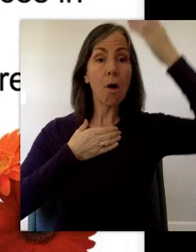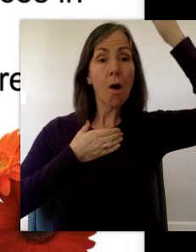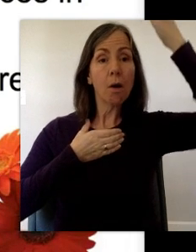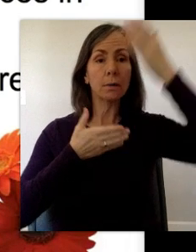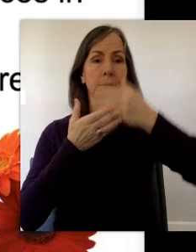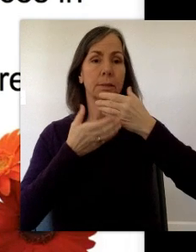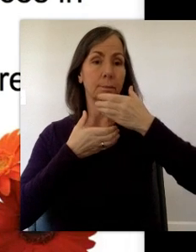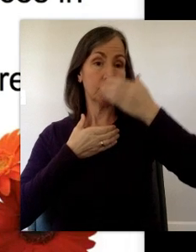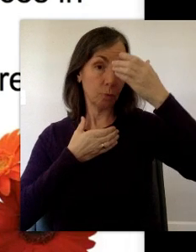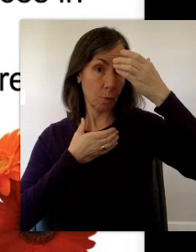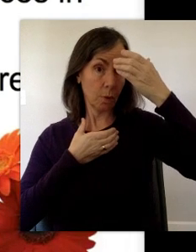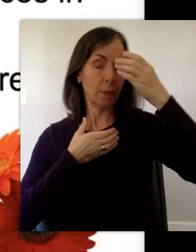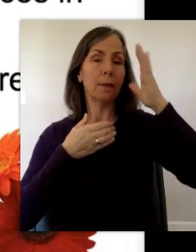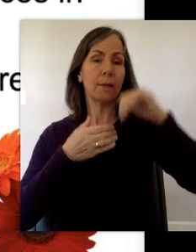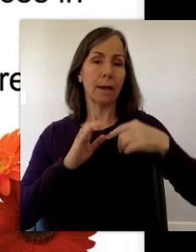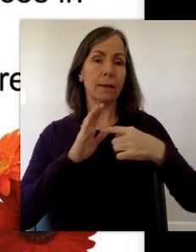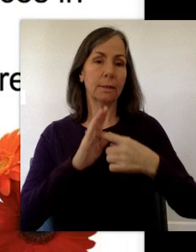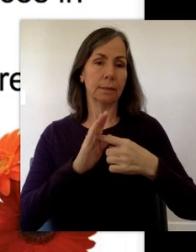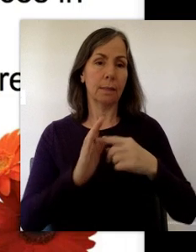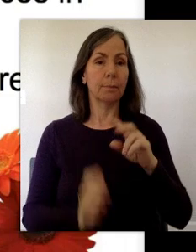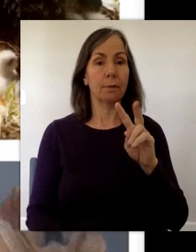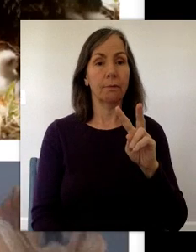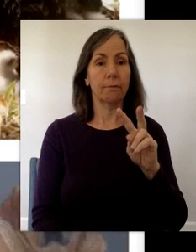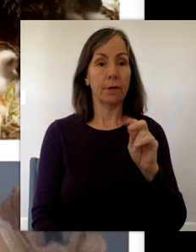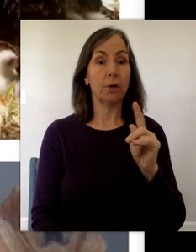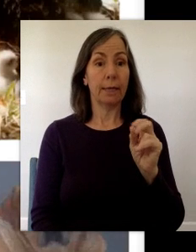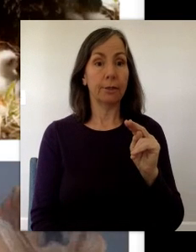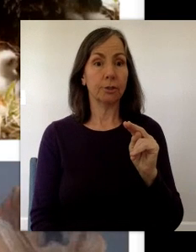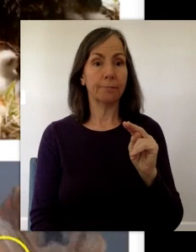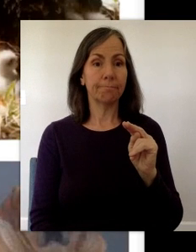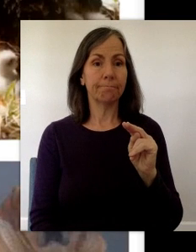all examples of variation.